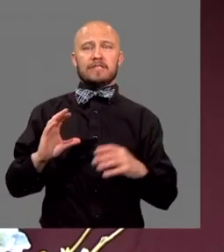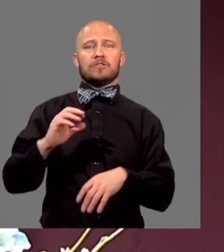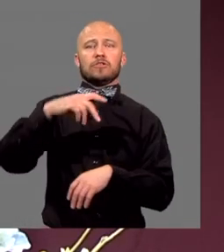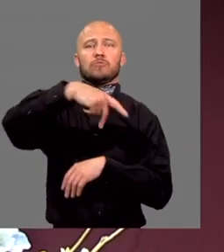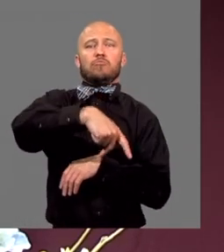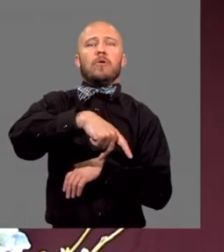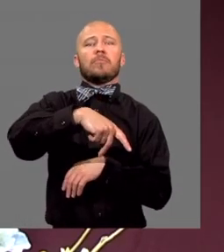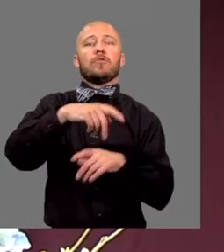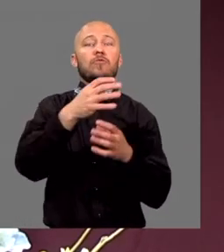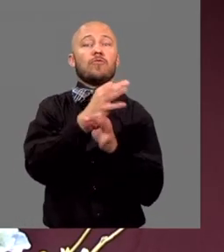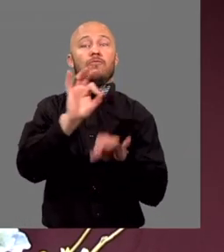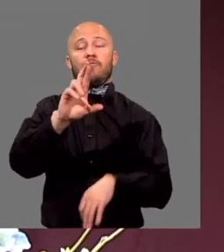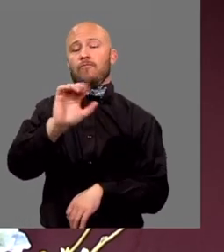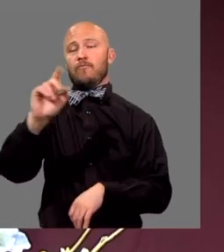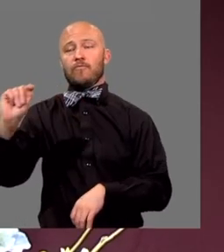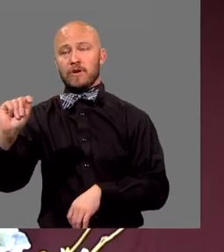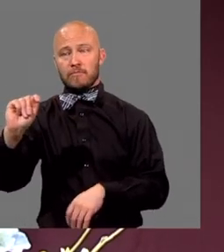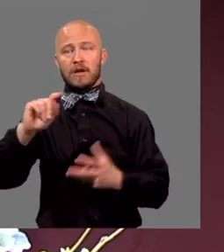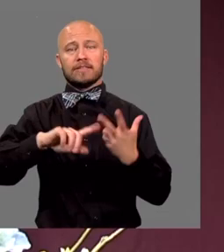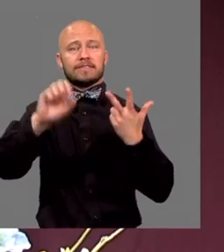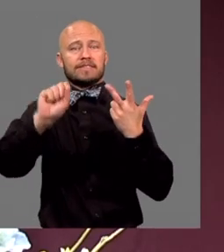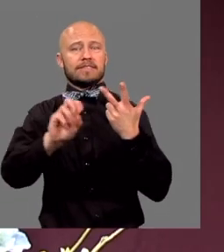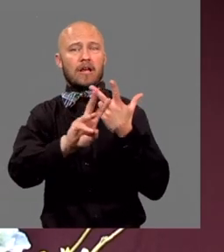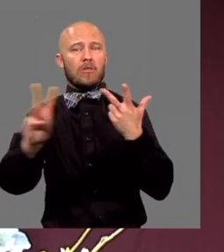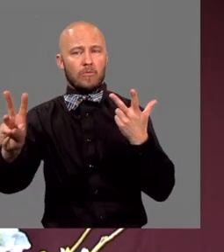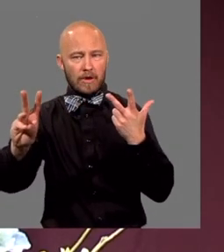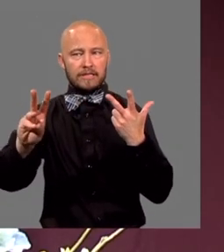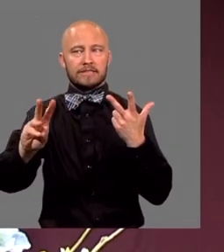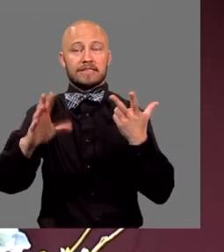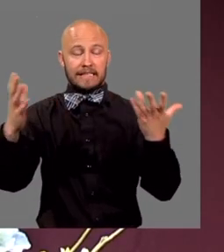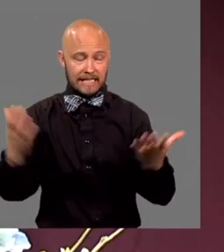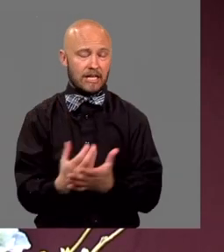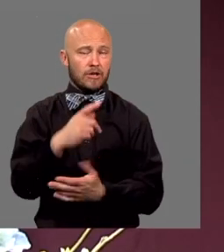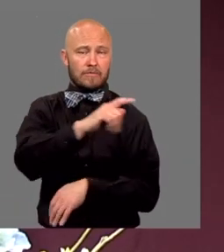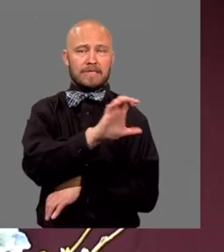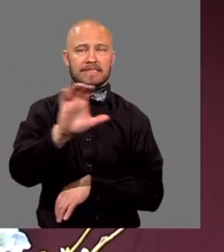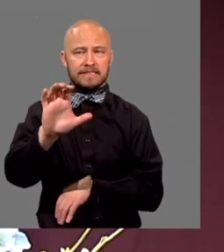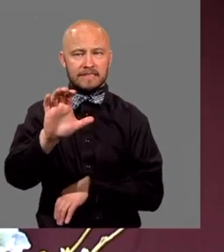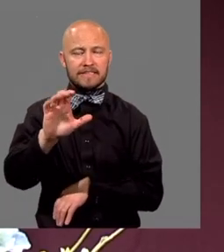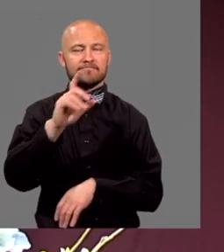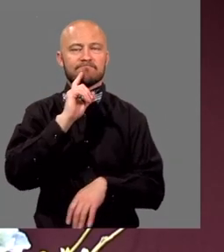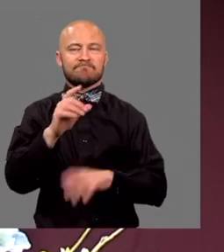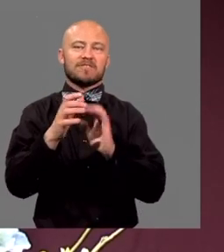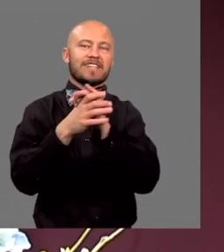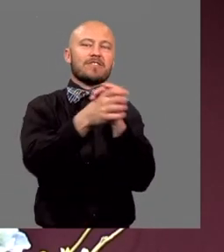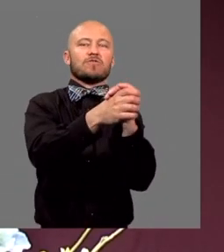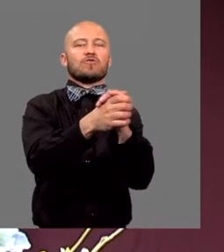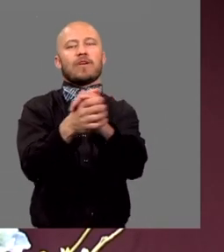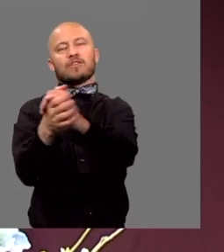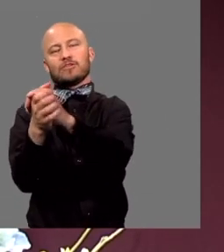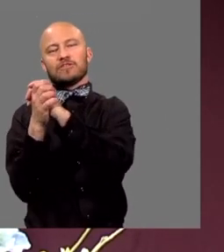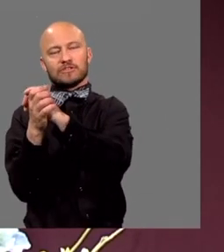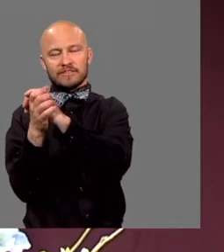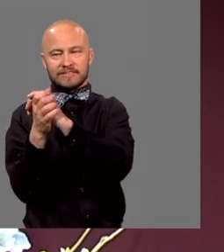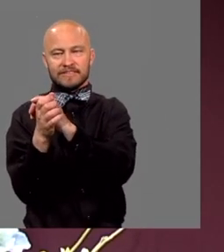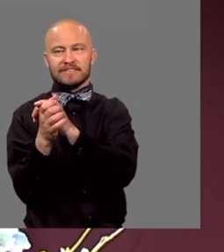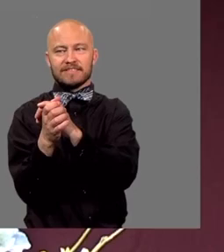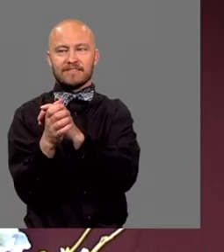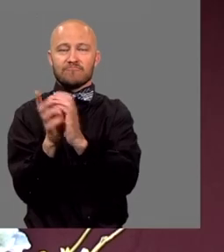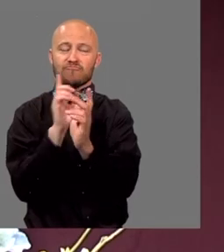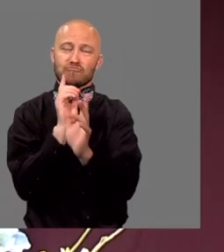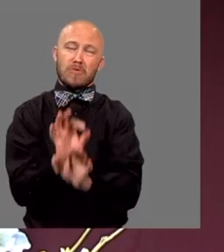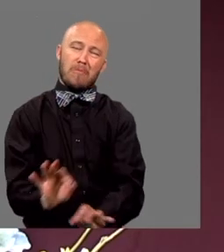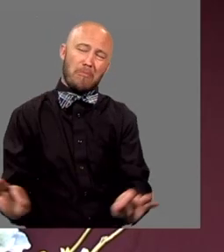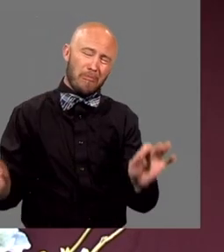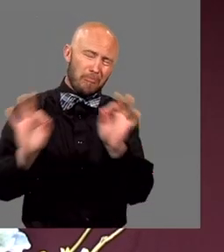Pueblo, Fremont, and Southwest campuses of your PCC, I congratulate you on this moment, on this